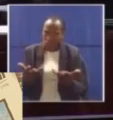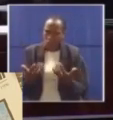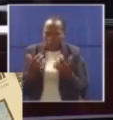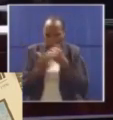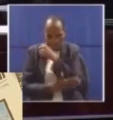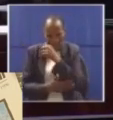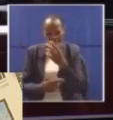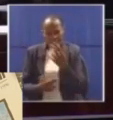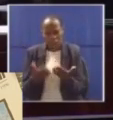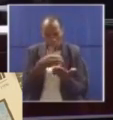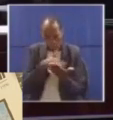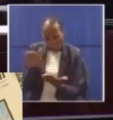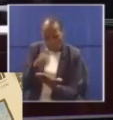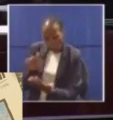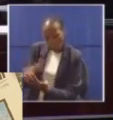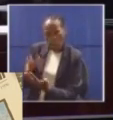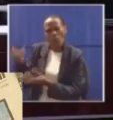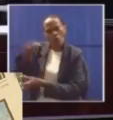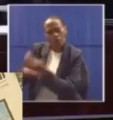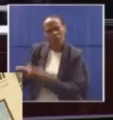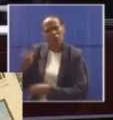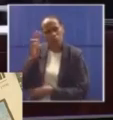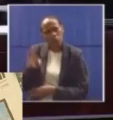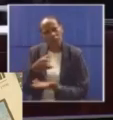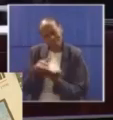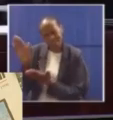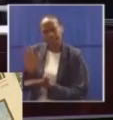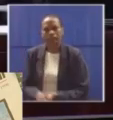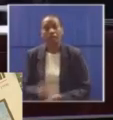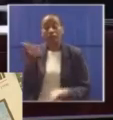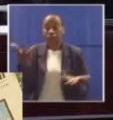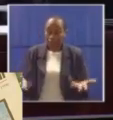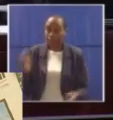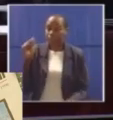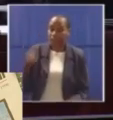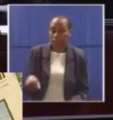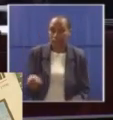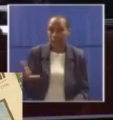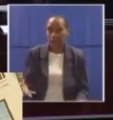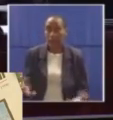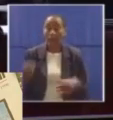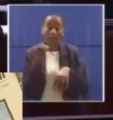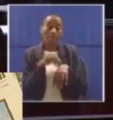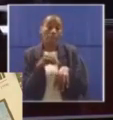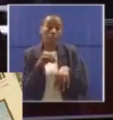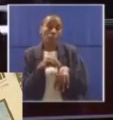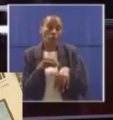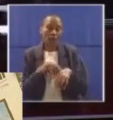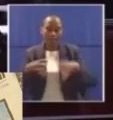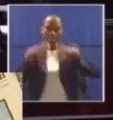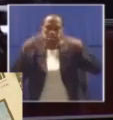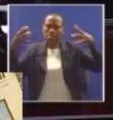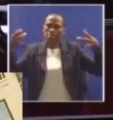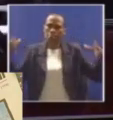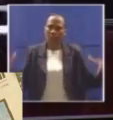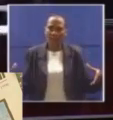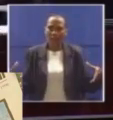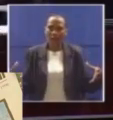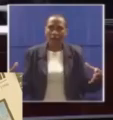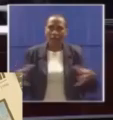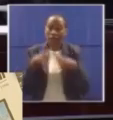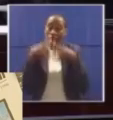of criminality, of corruption. Now, of course, because the problem is so huge,